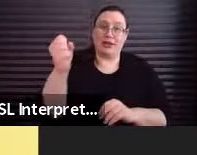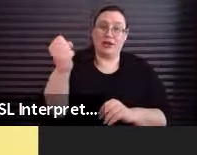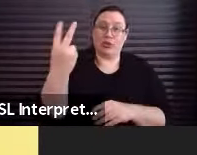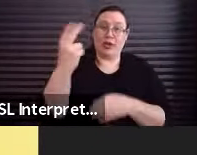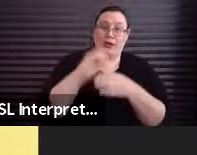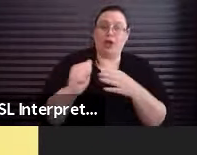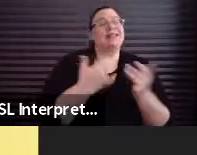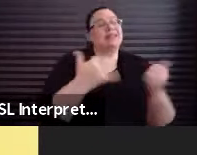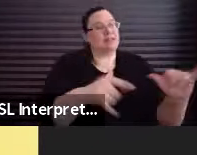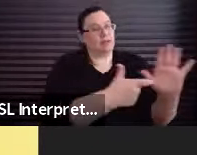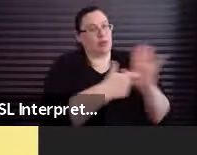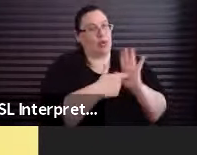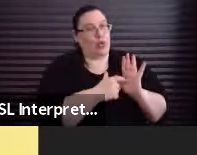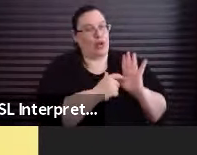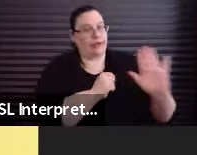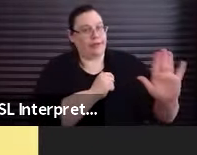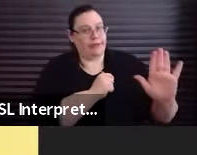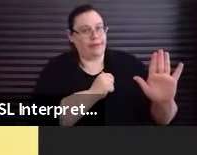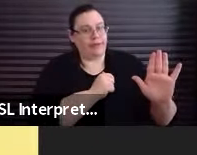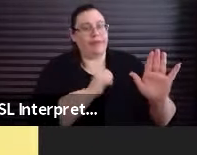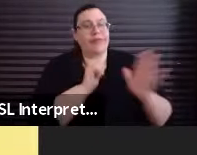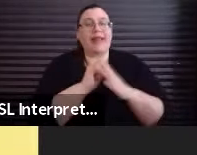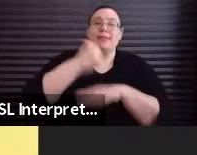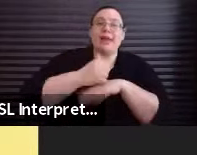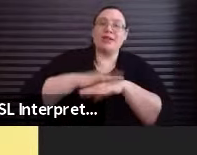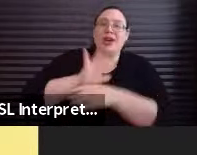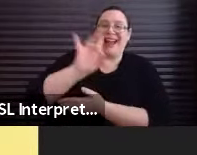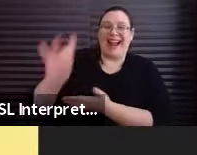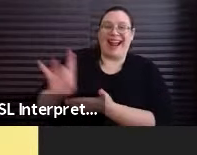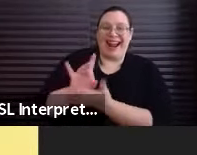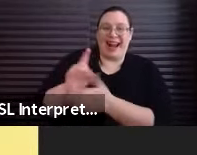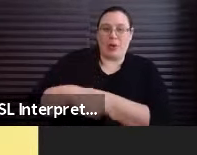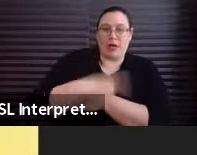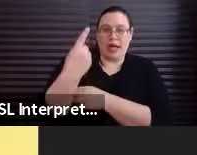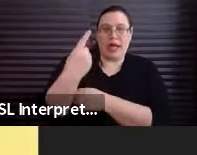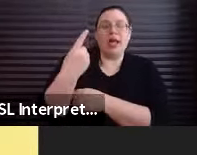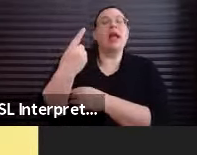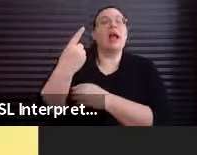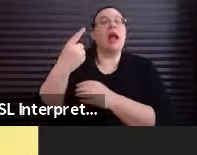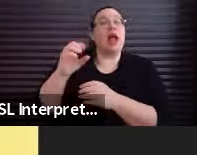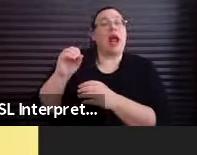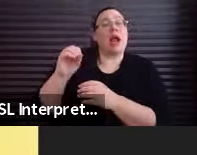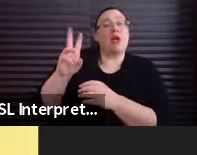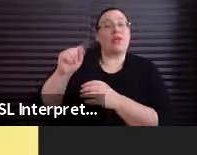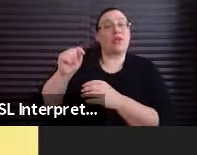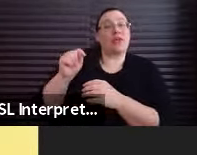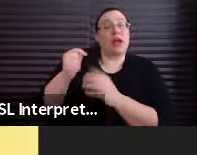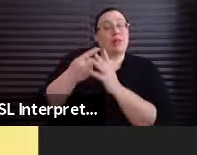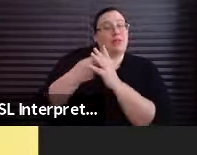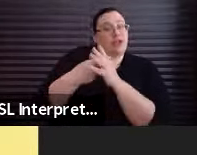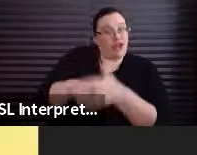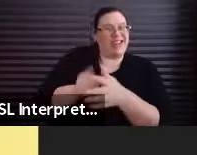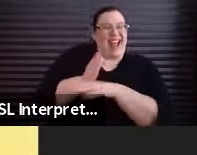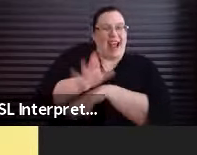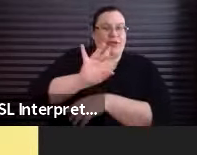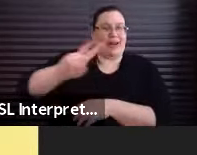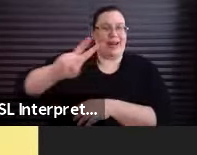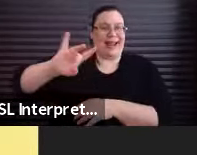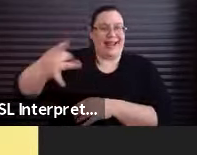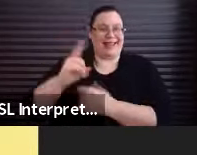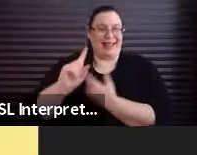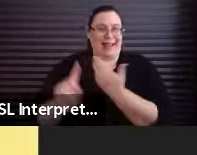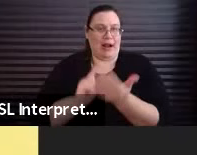compensated. This is based on an 8-hour day with overtime kicking in after 8. As I said, everything